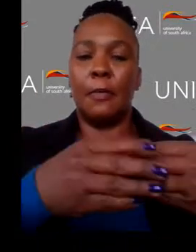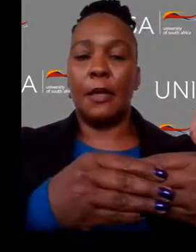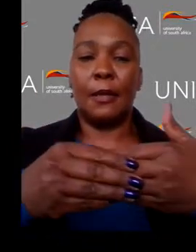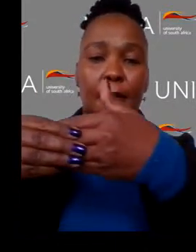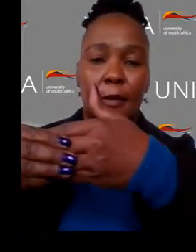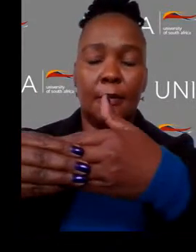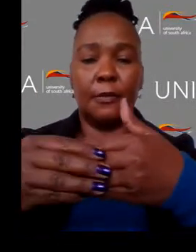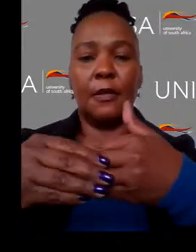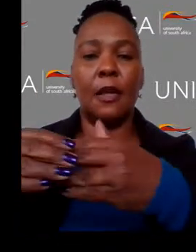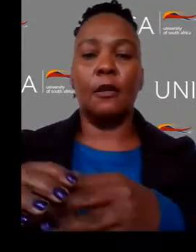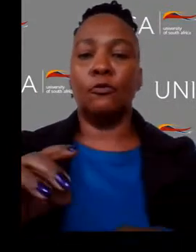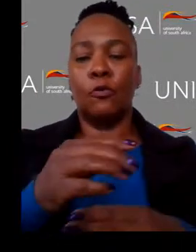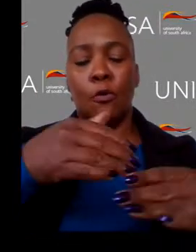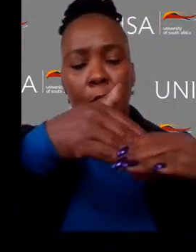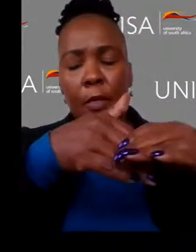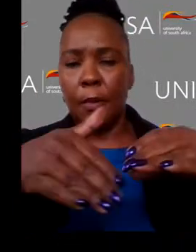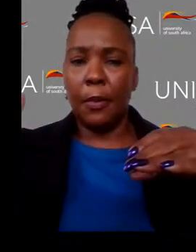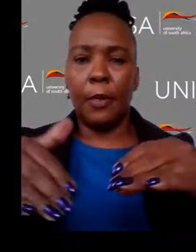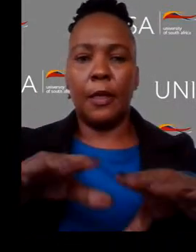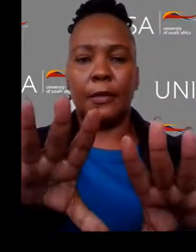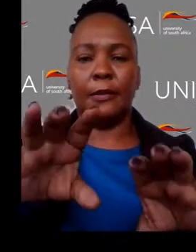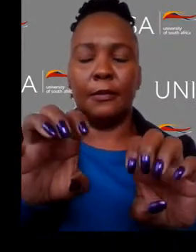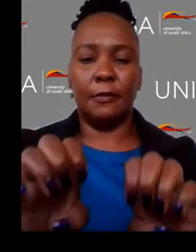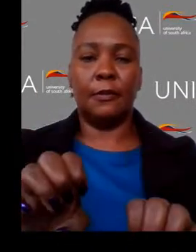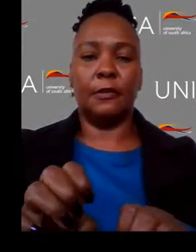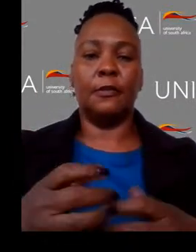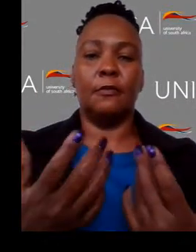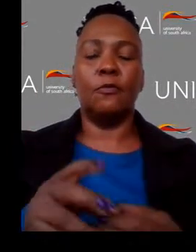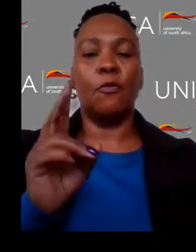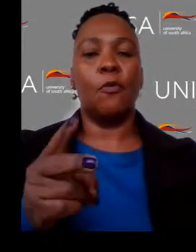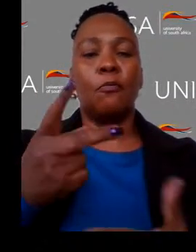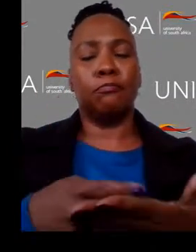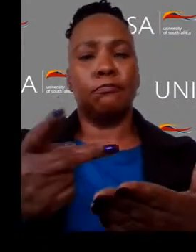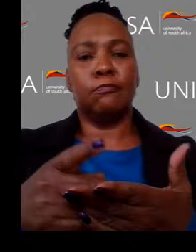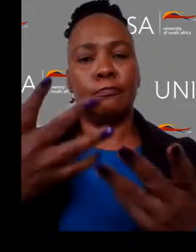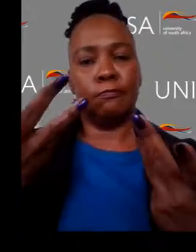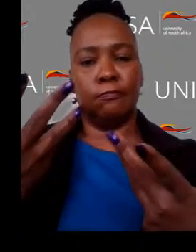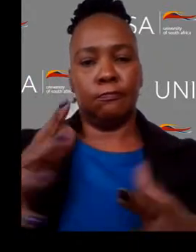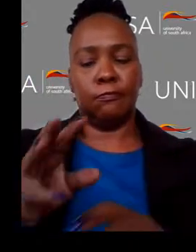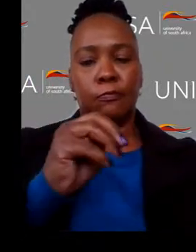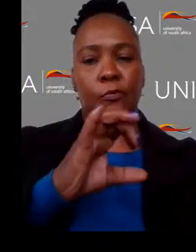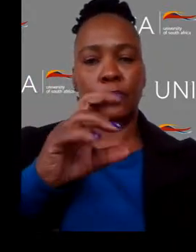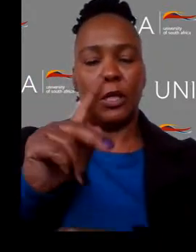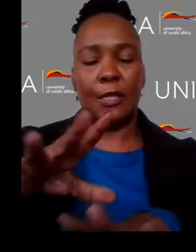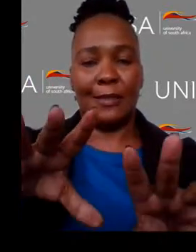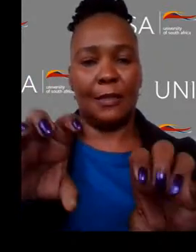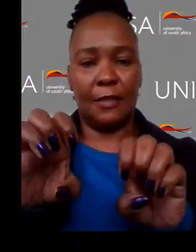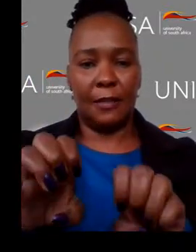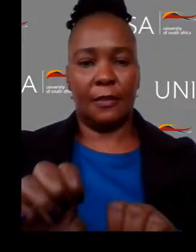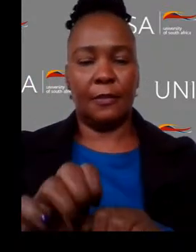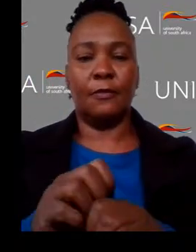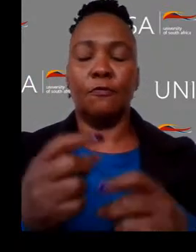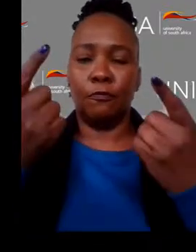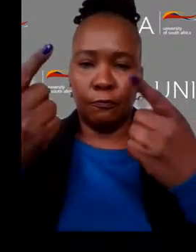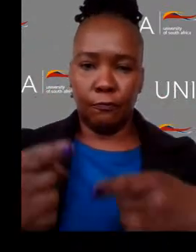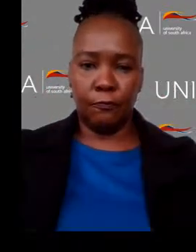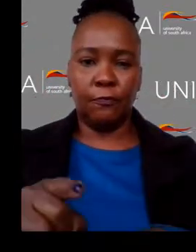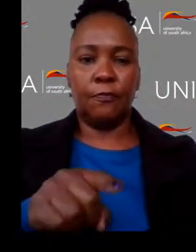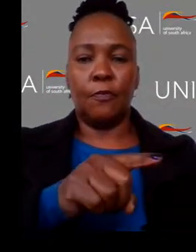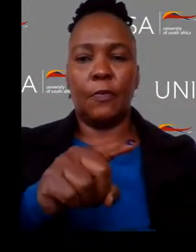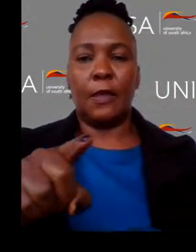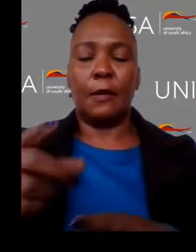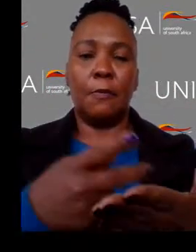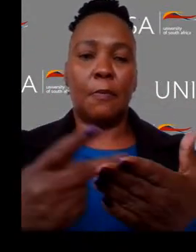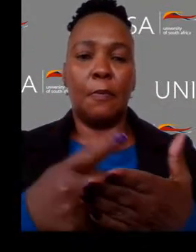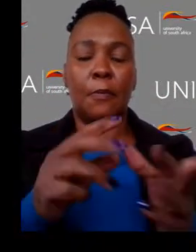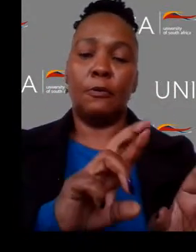your examination sitting. We have also prepared for you a mock examination in order to test your readiness.